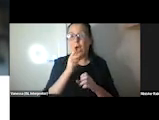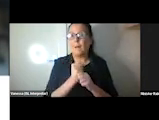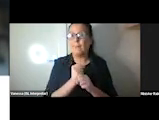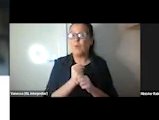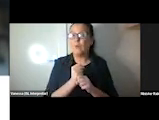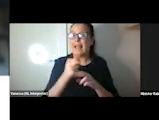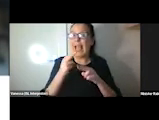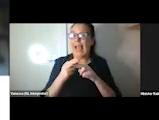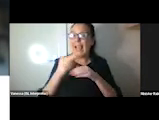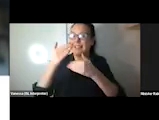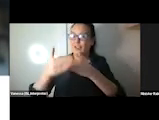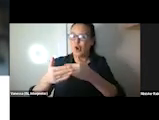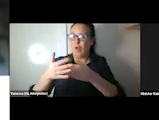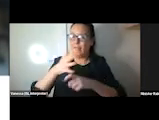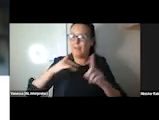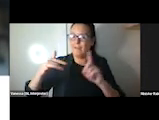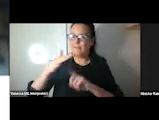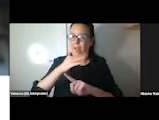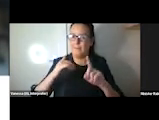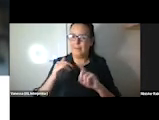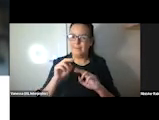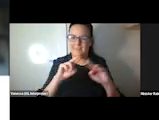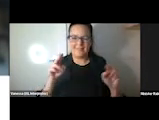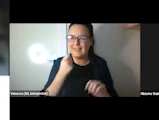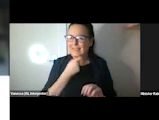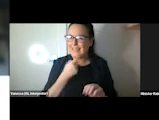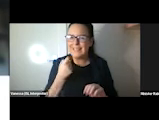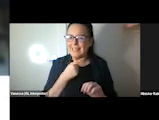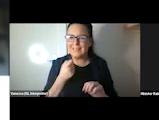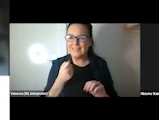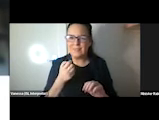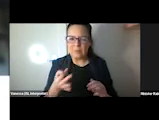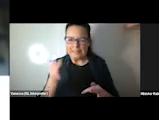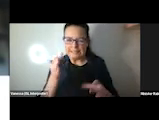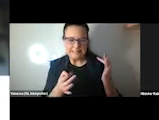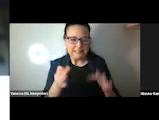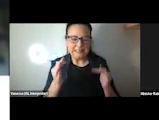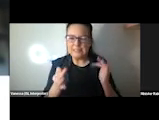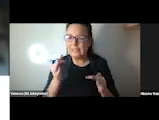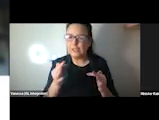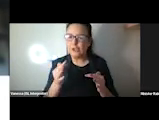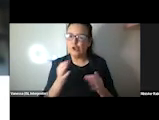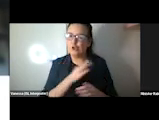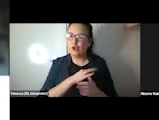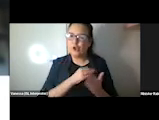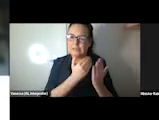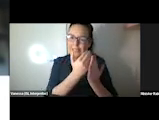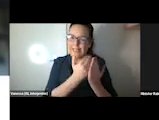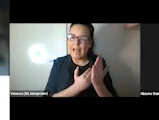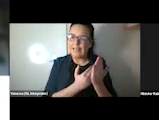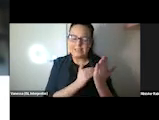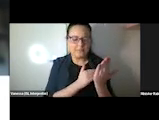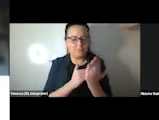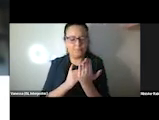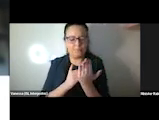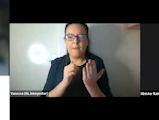not easy to find good guidance here in relation to external environments and accessibility and usability,